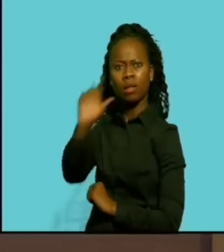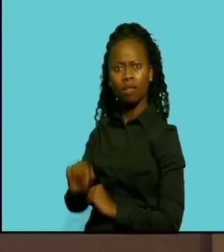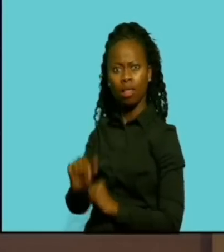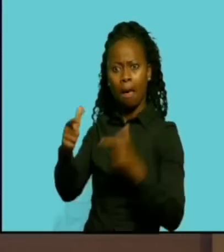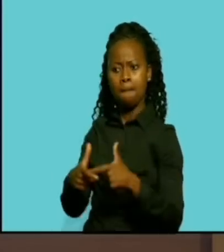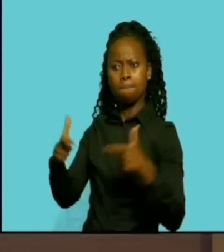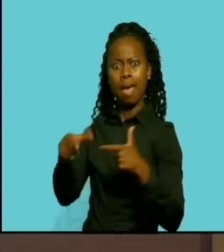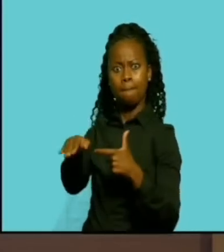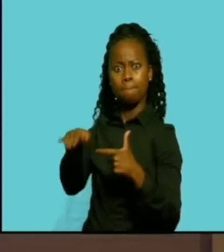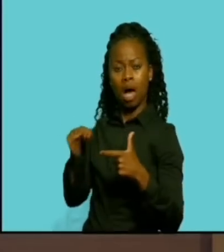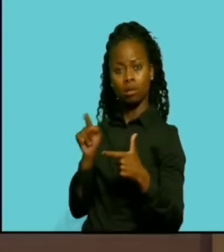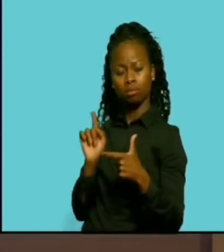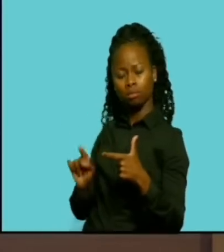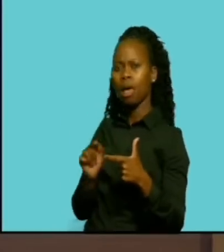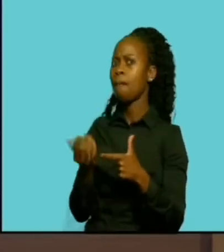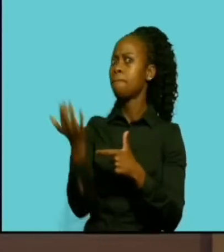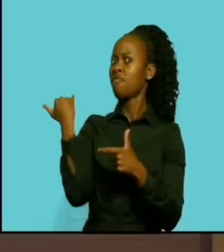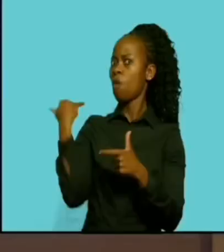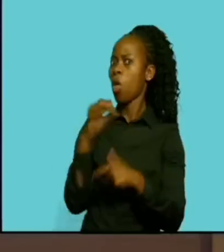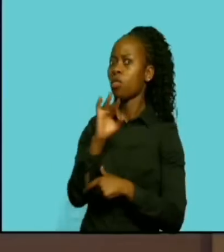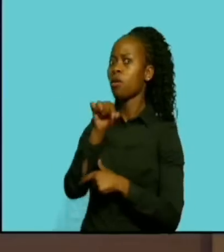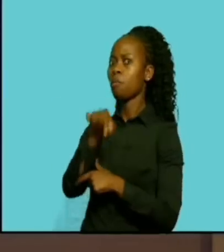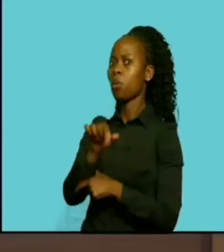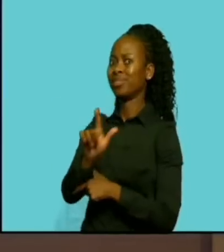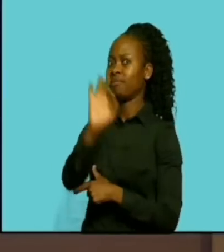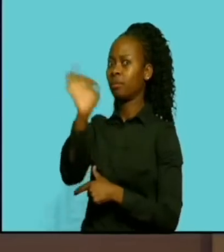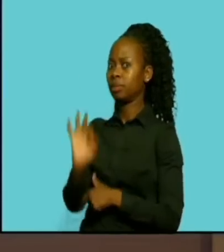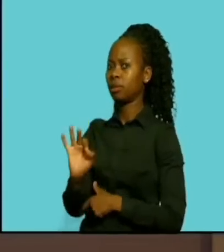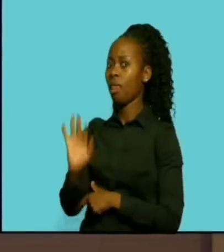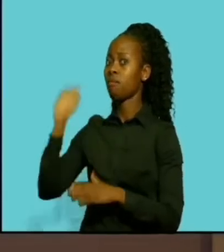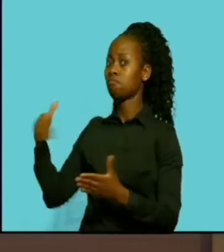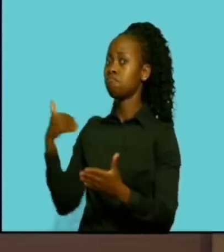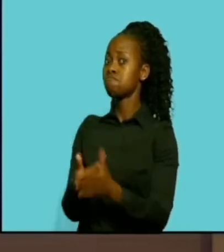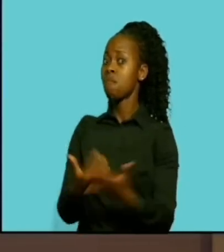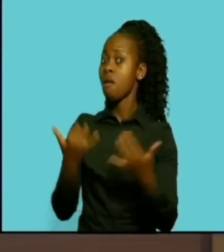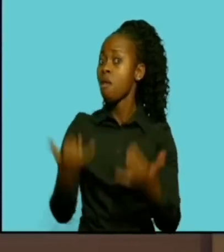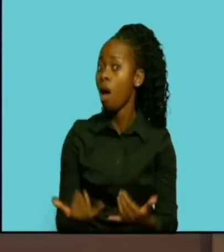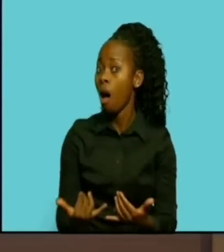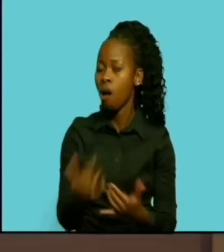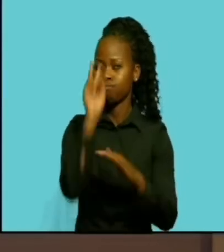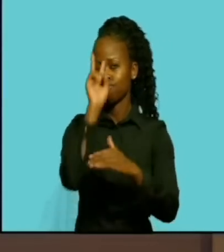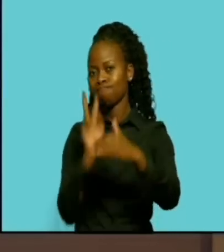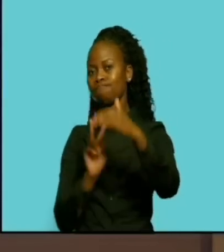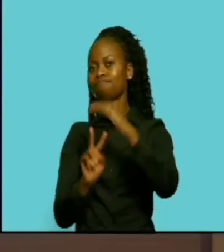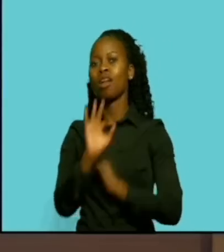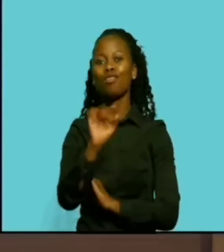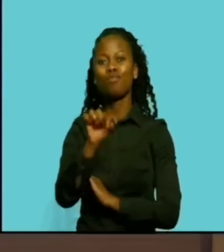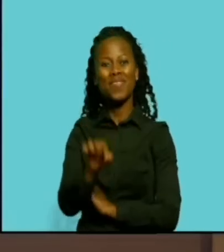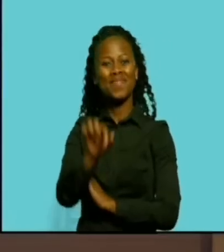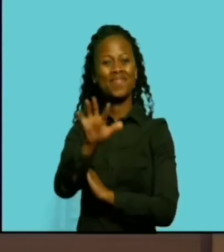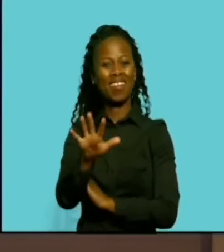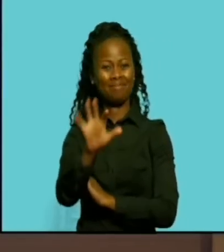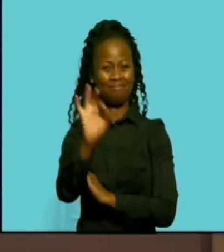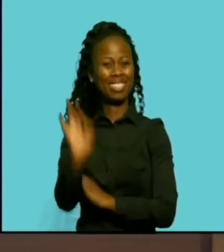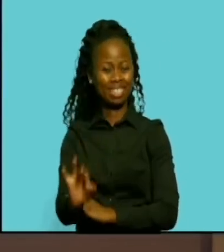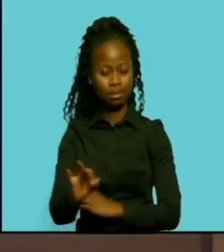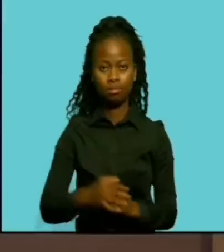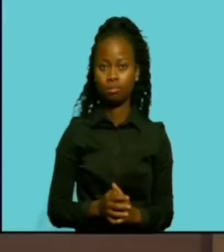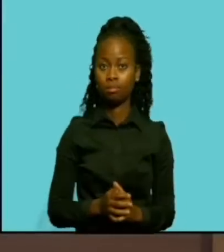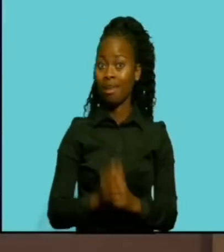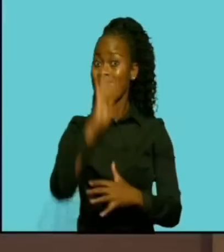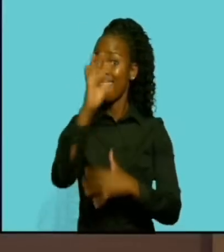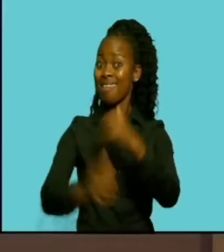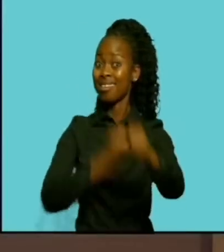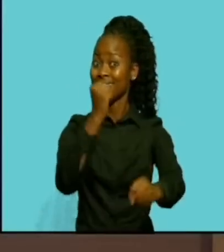to 3.5%, and for 2023 is lowered to 2.7%. The